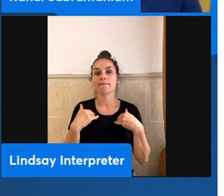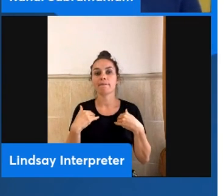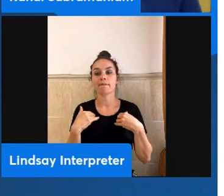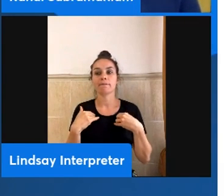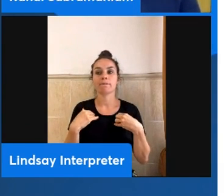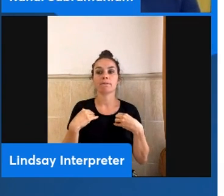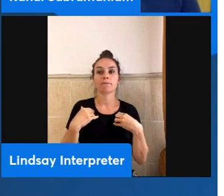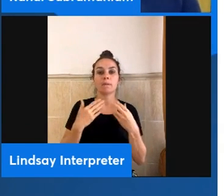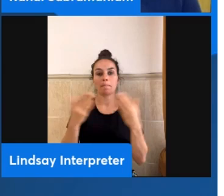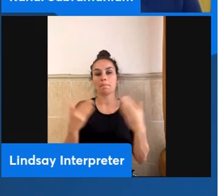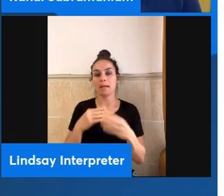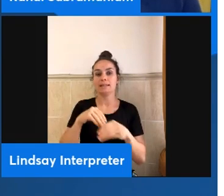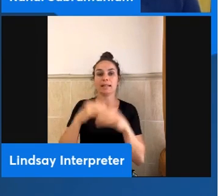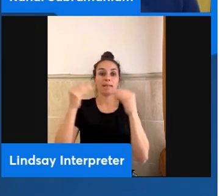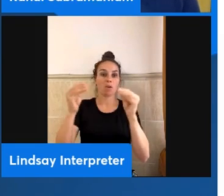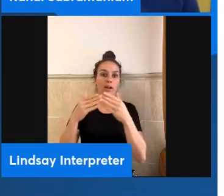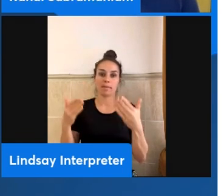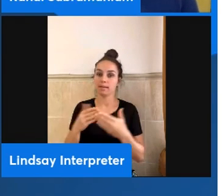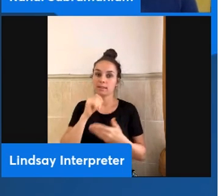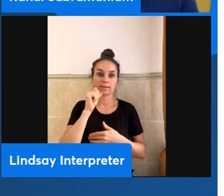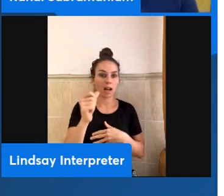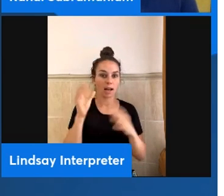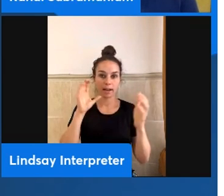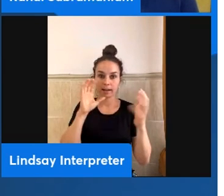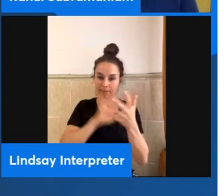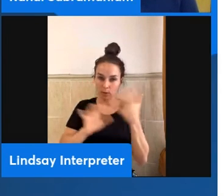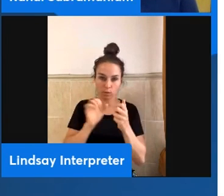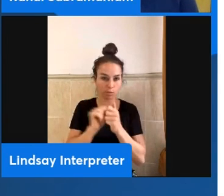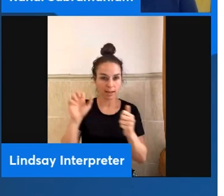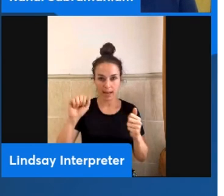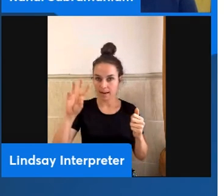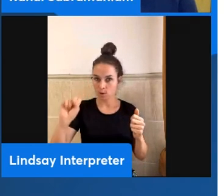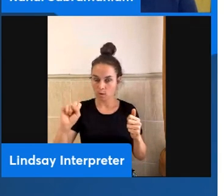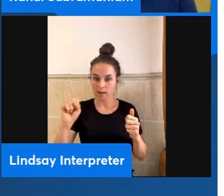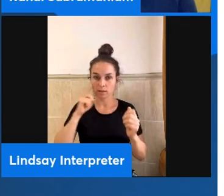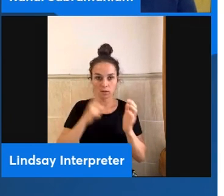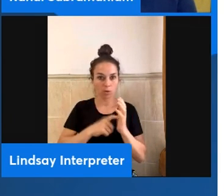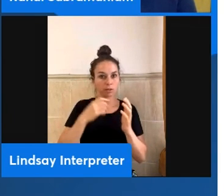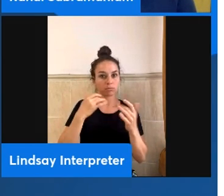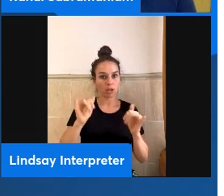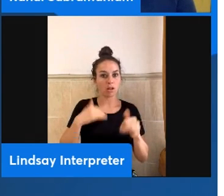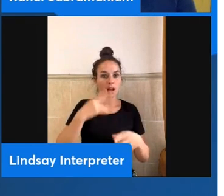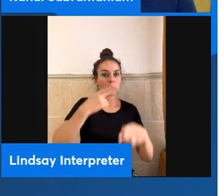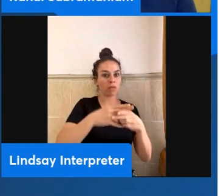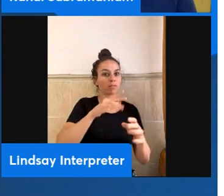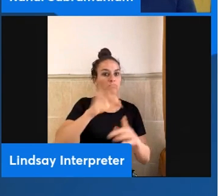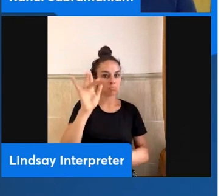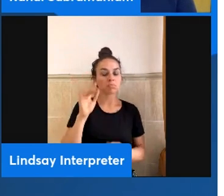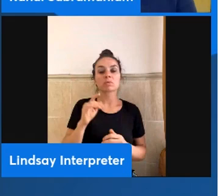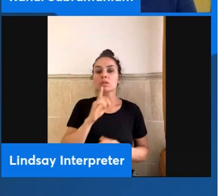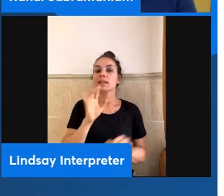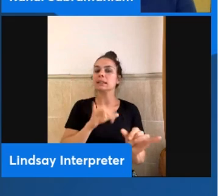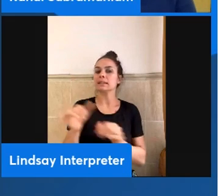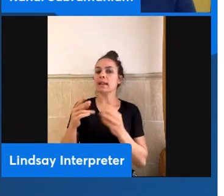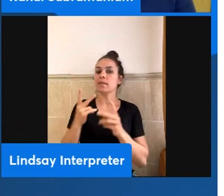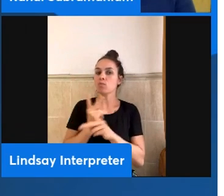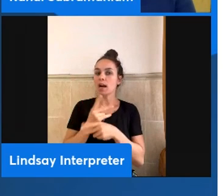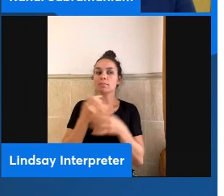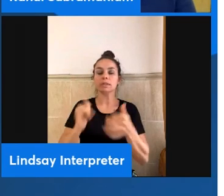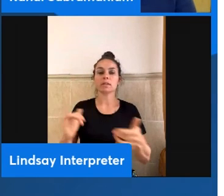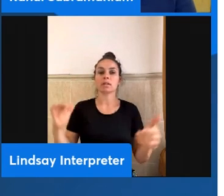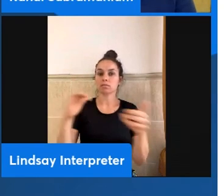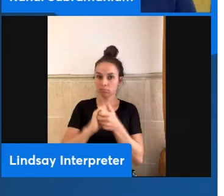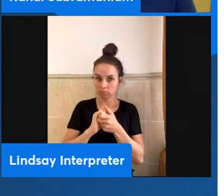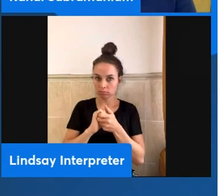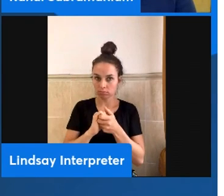that doesn't get confused with AWS's offering of the very same product. And yet they can still work together, and